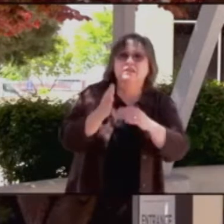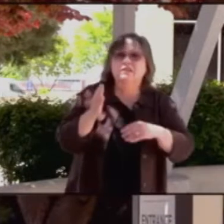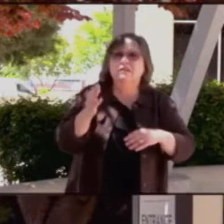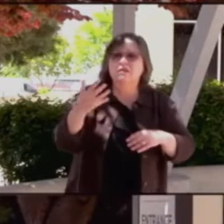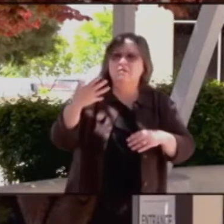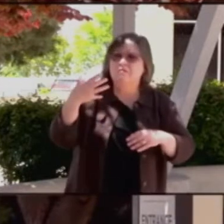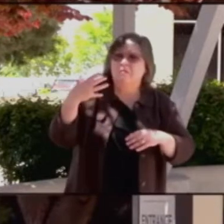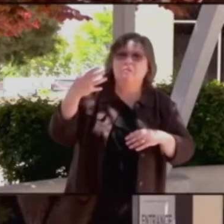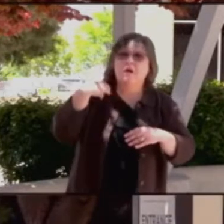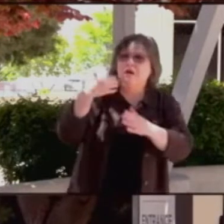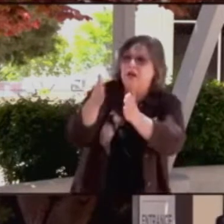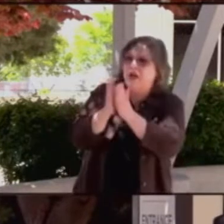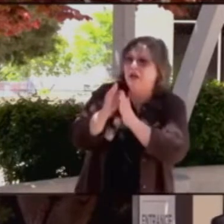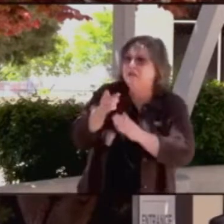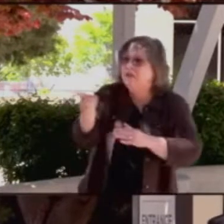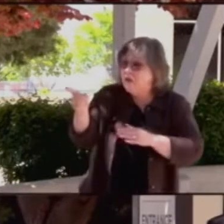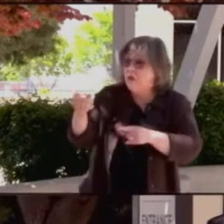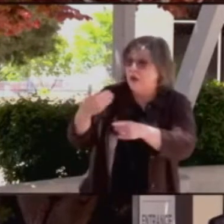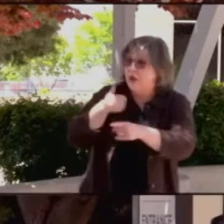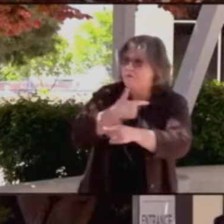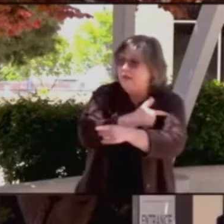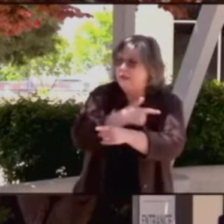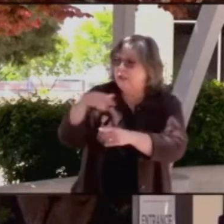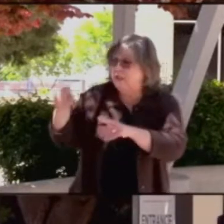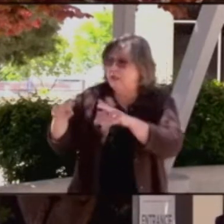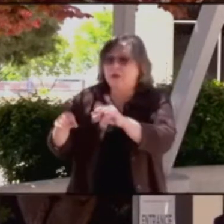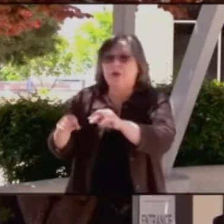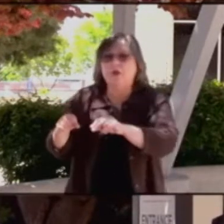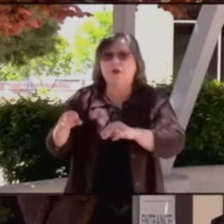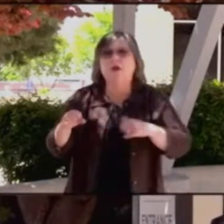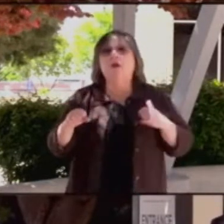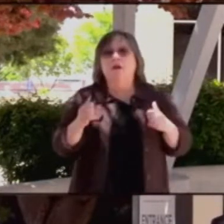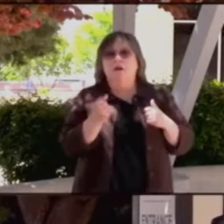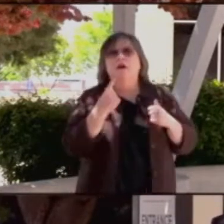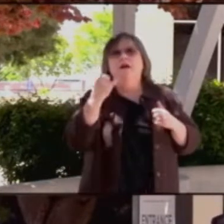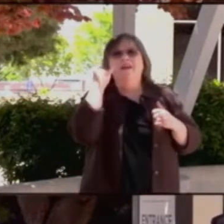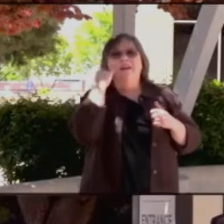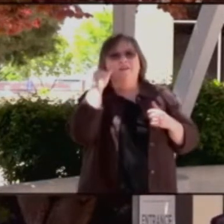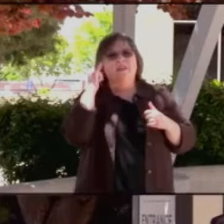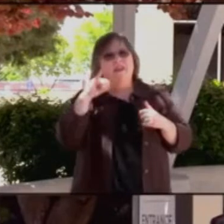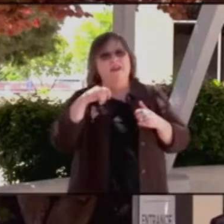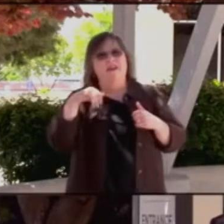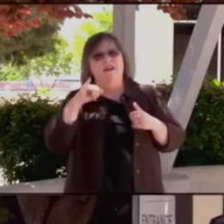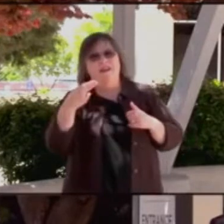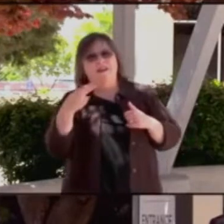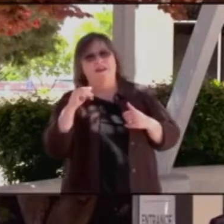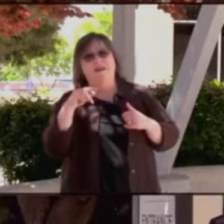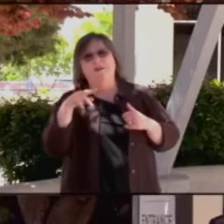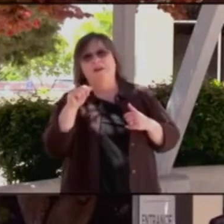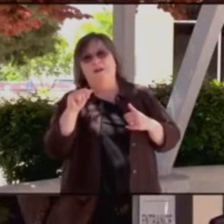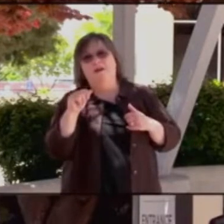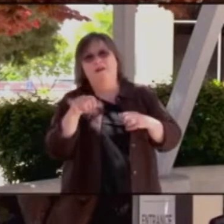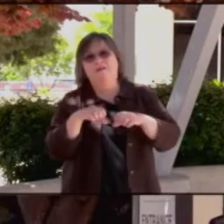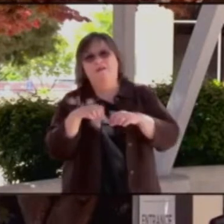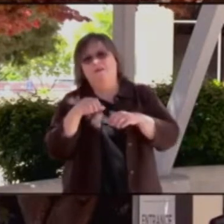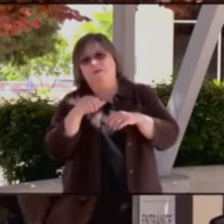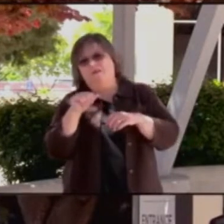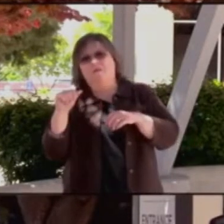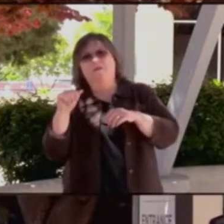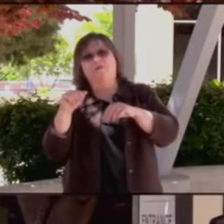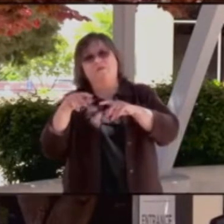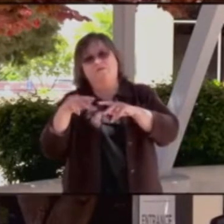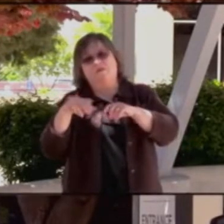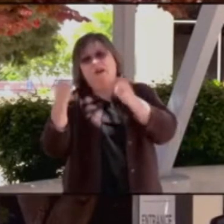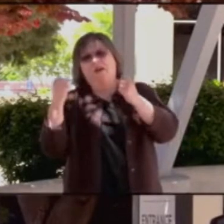So the question was, is it a HIPAA violation for employers to ask people about vaccination status? And the answer is no. And we've actually